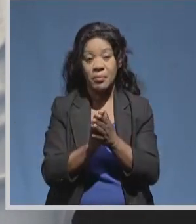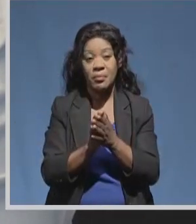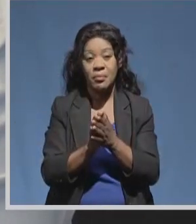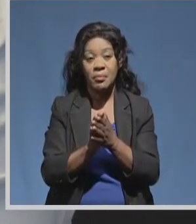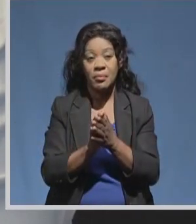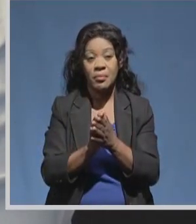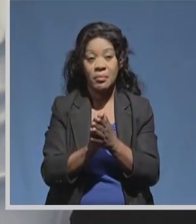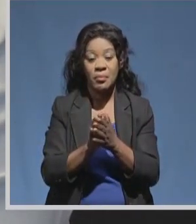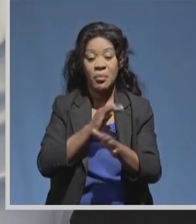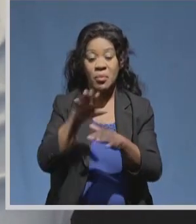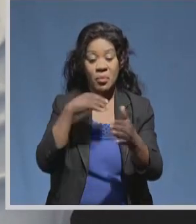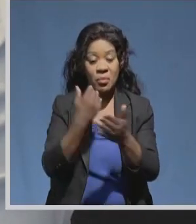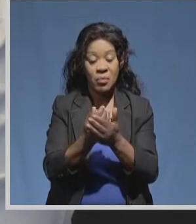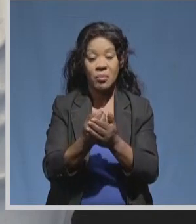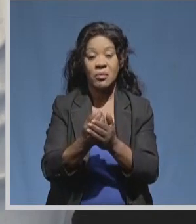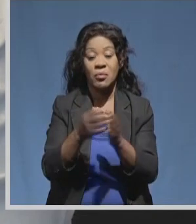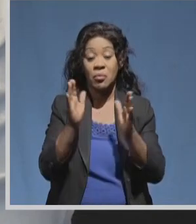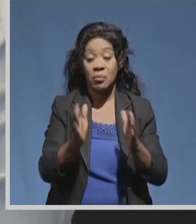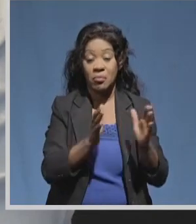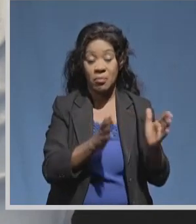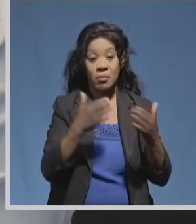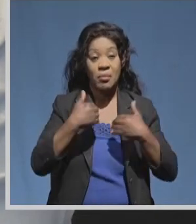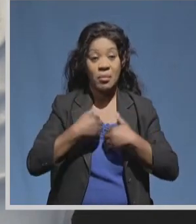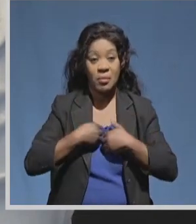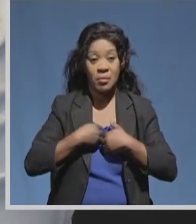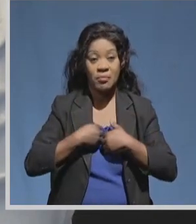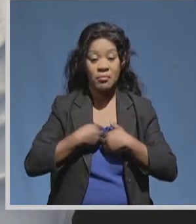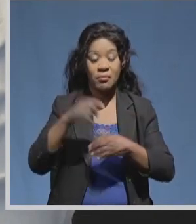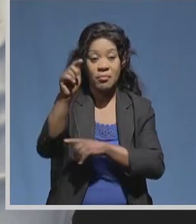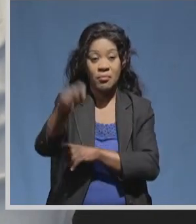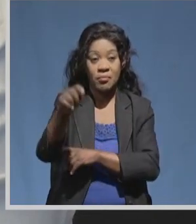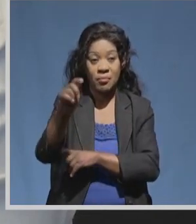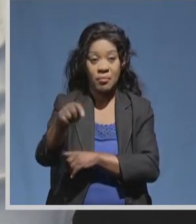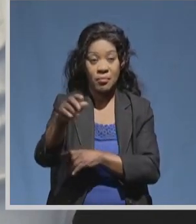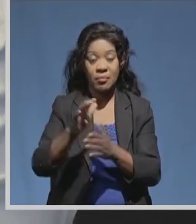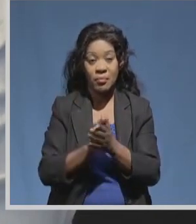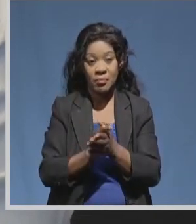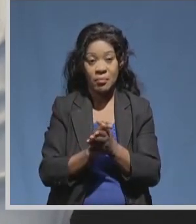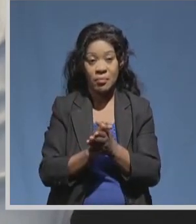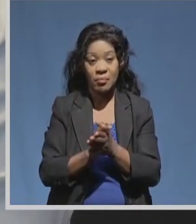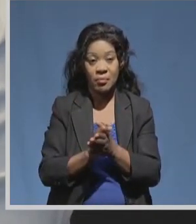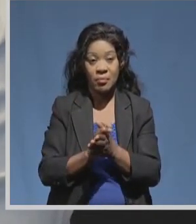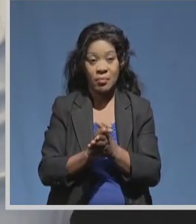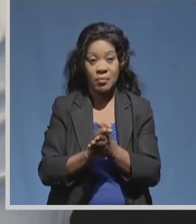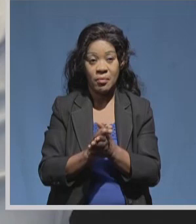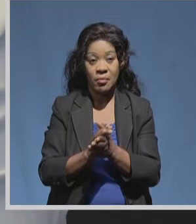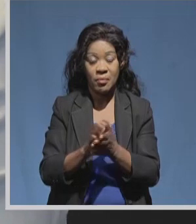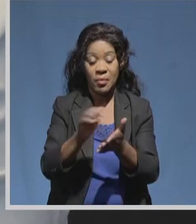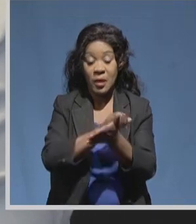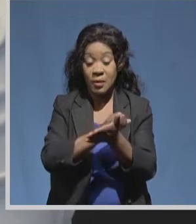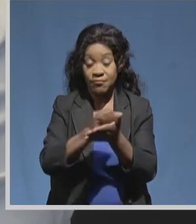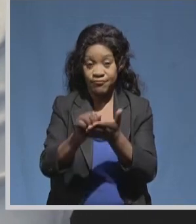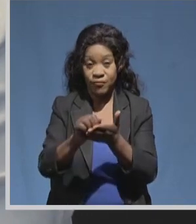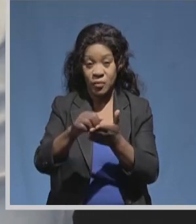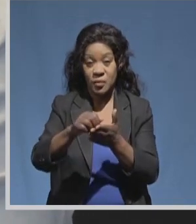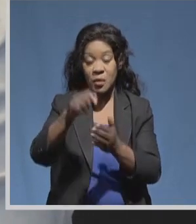President emphasized in any sector, he put one statement that he's been very consistent